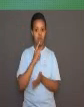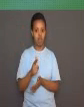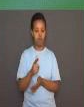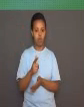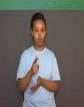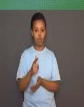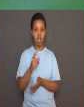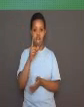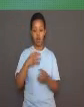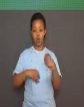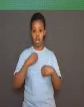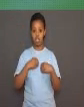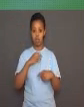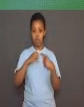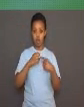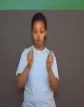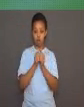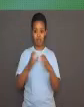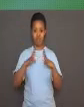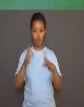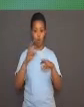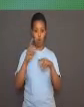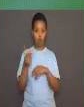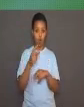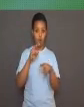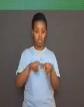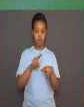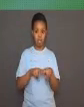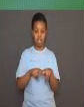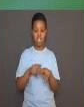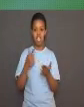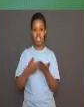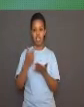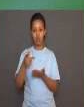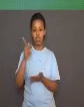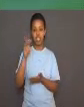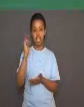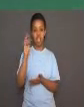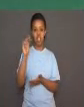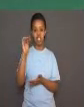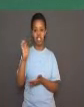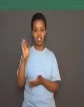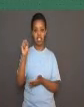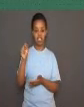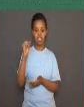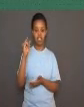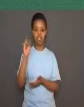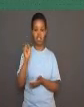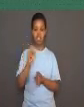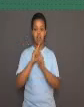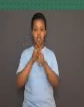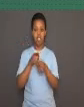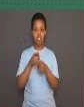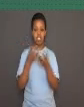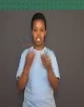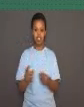organism gets in its environment, the slower its kinesis response. Students, for